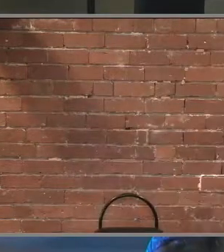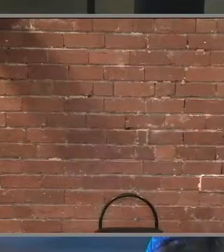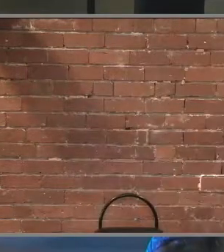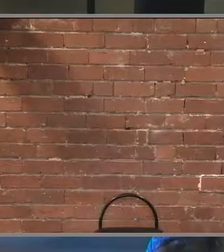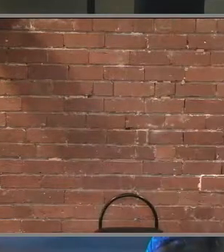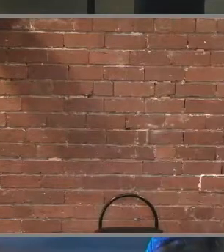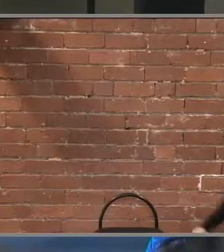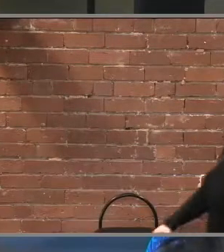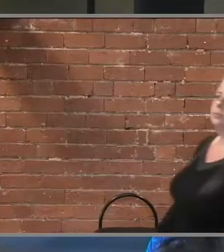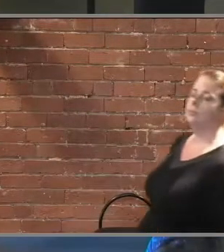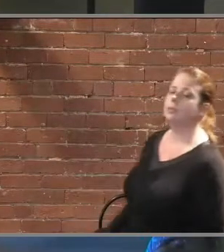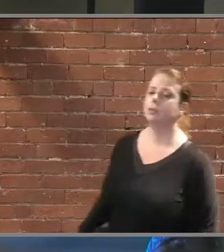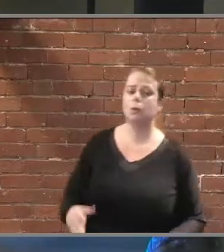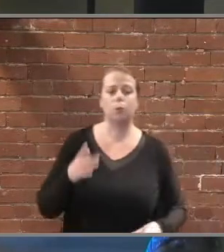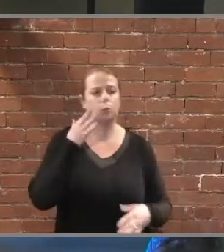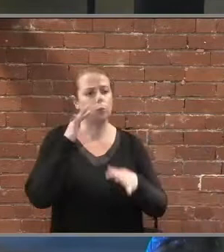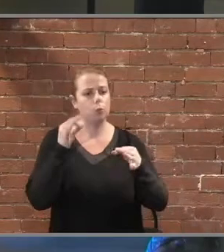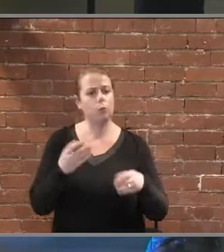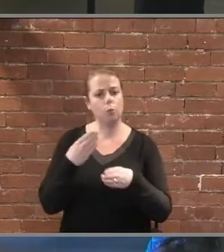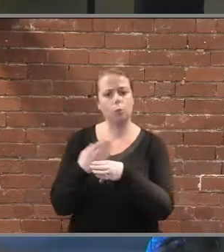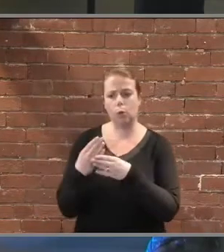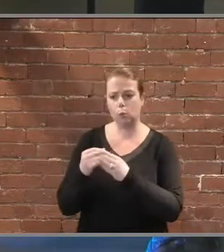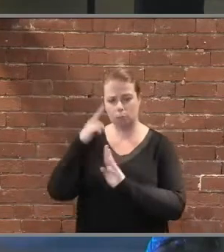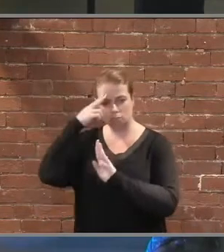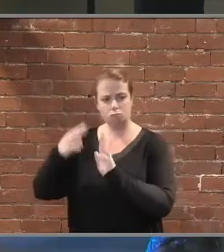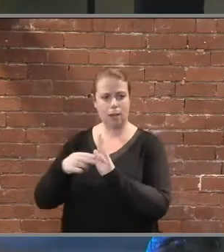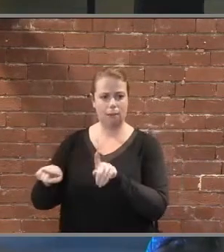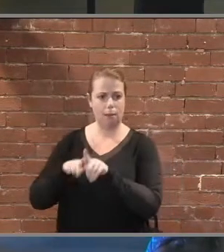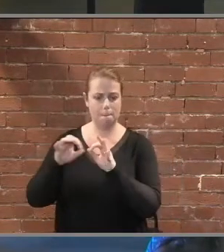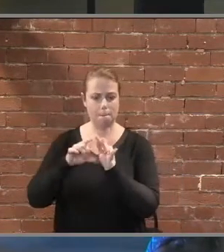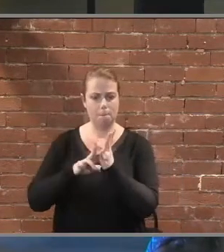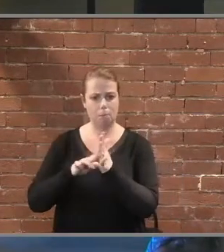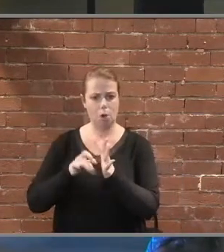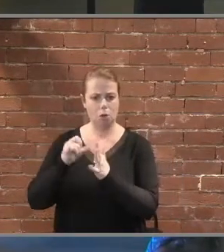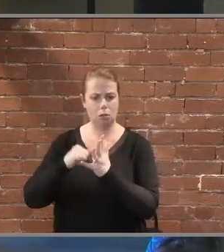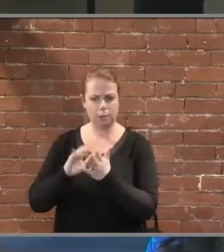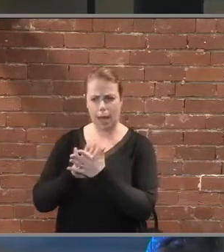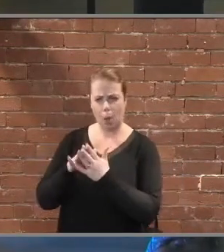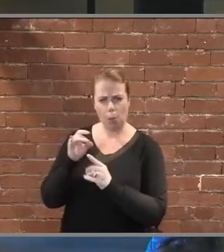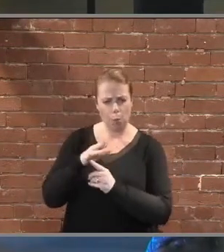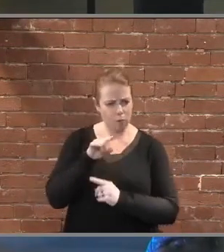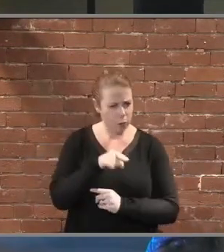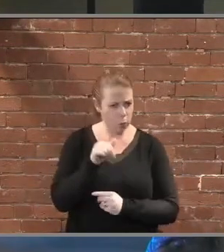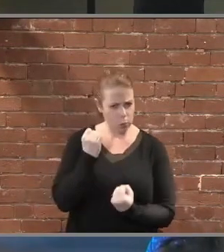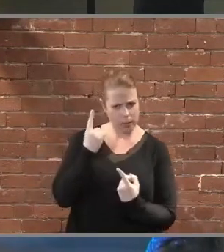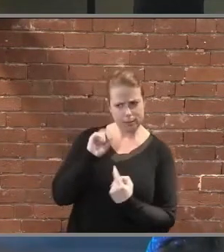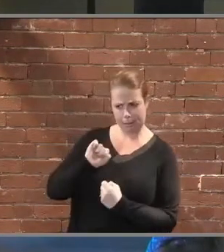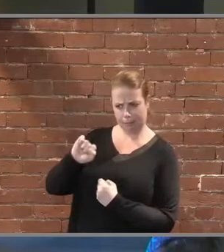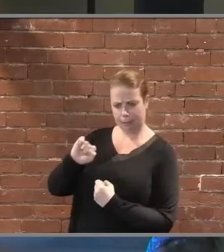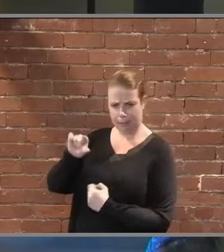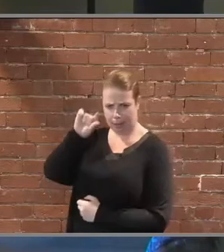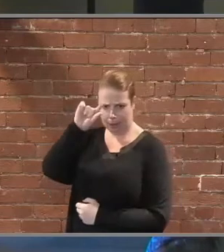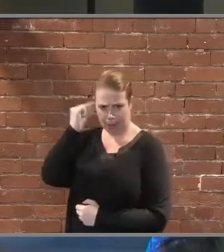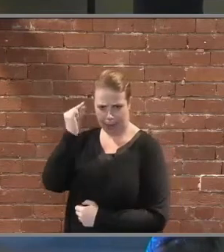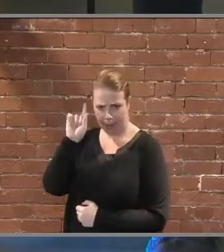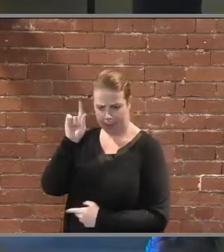When you choose to work with a brand like Bonds, like how important is it to you that you sort of understand what the brand's about? It's really